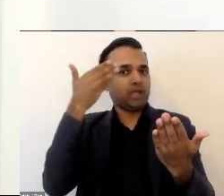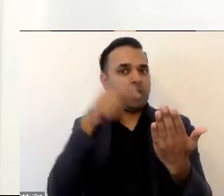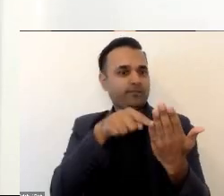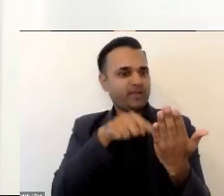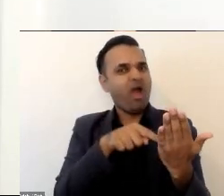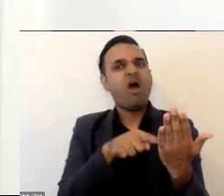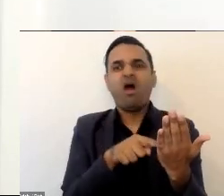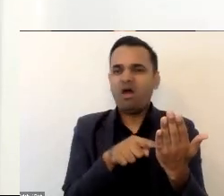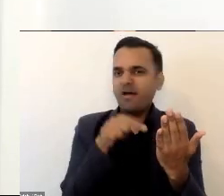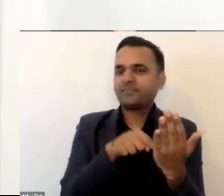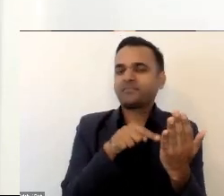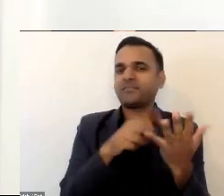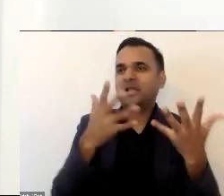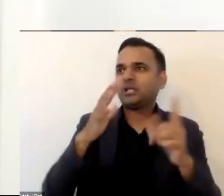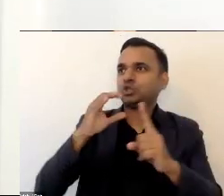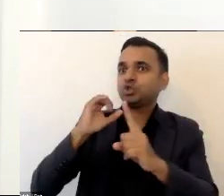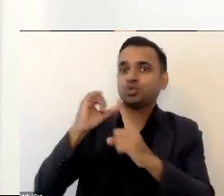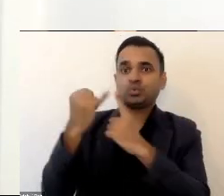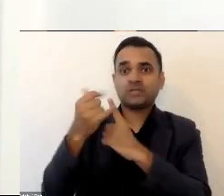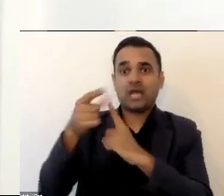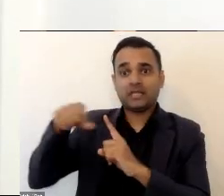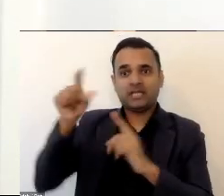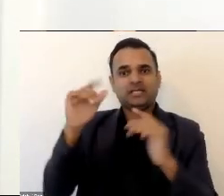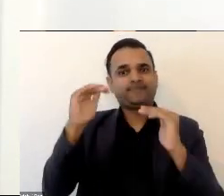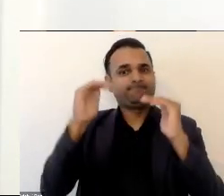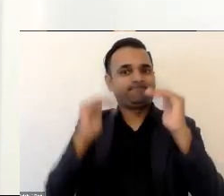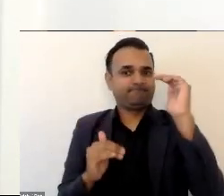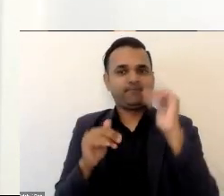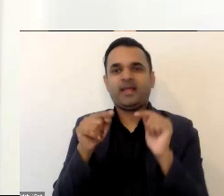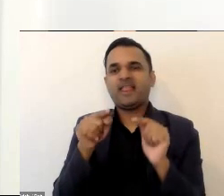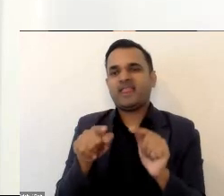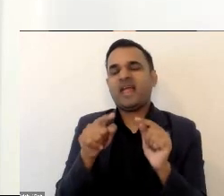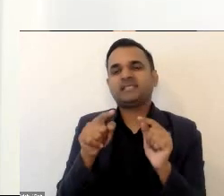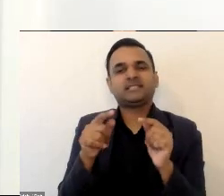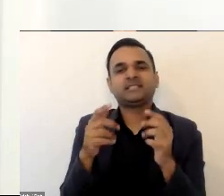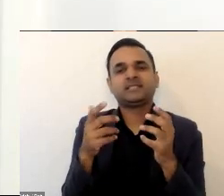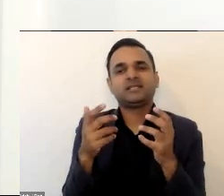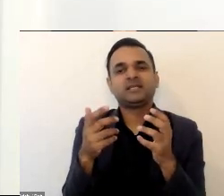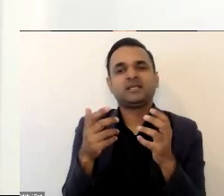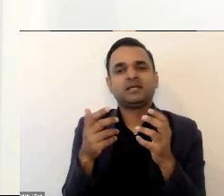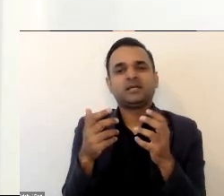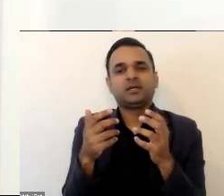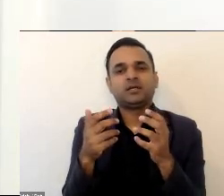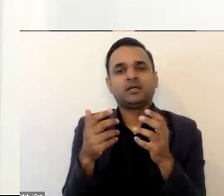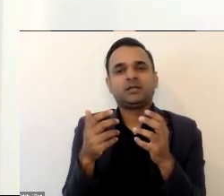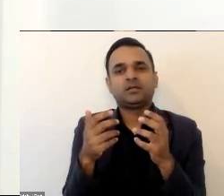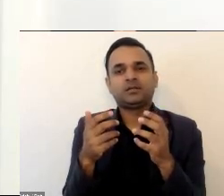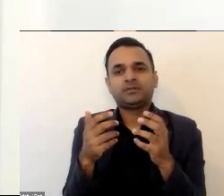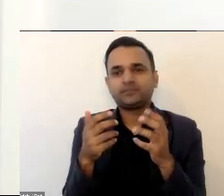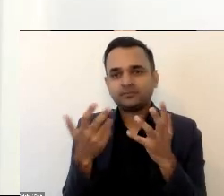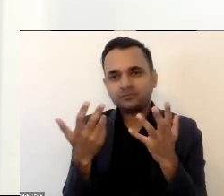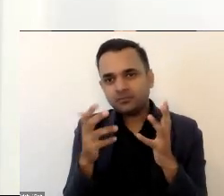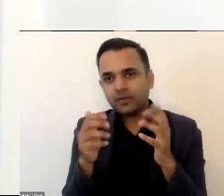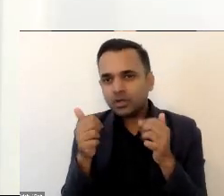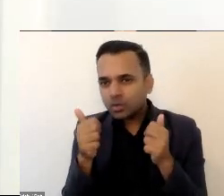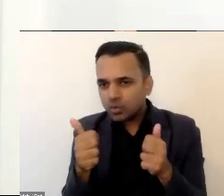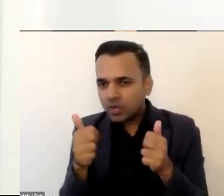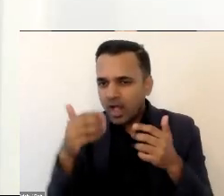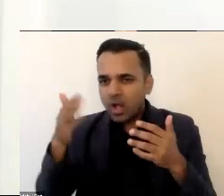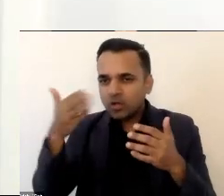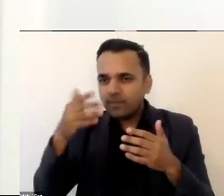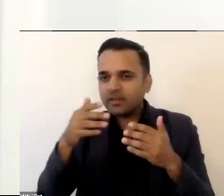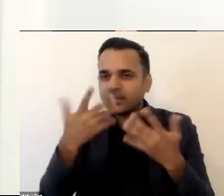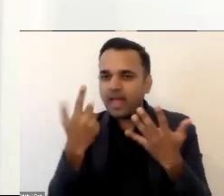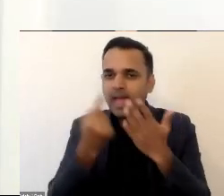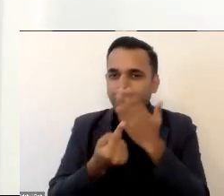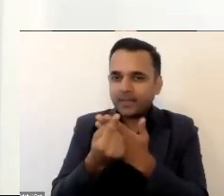the right context. Another example quickly that I wanted to share is a really interesting gender bias example,